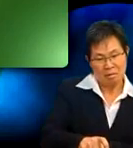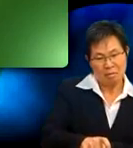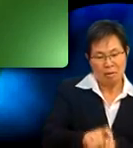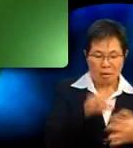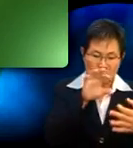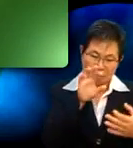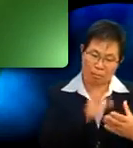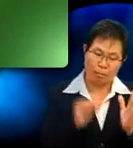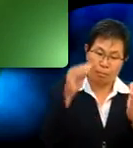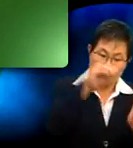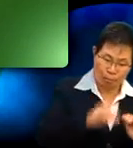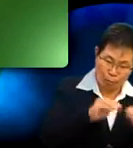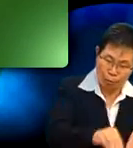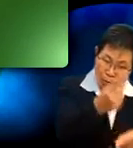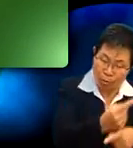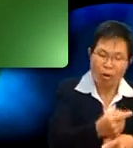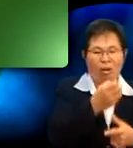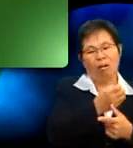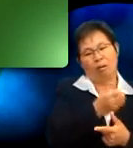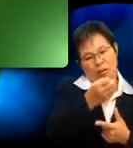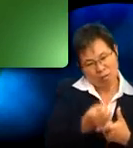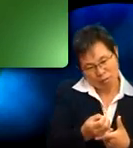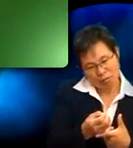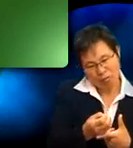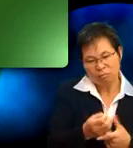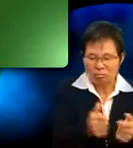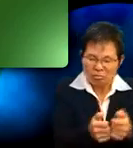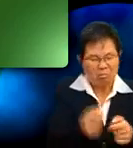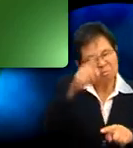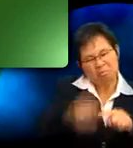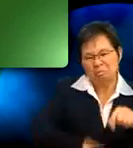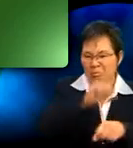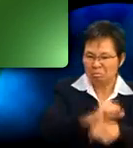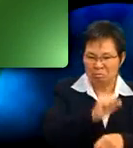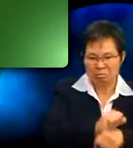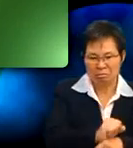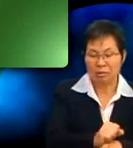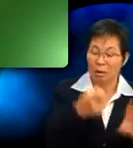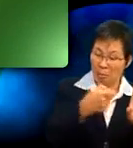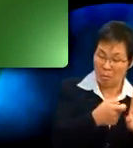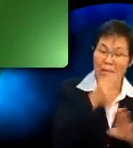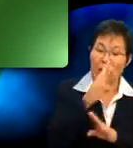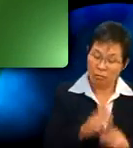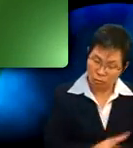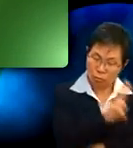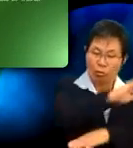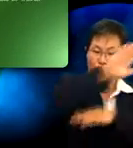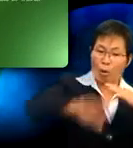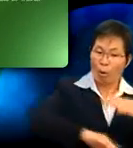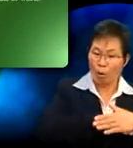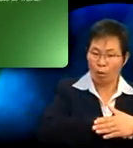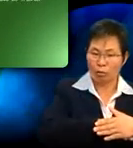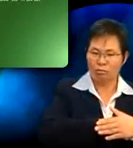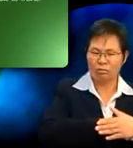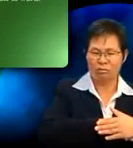be put in properly. Otherwise, the remote will not be able to work. Batteries are used in